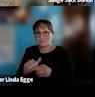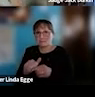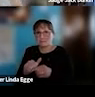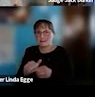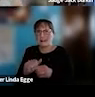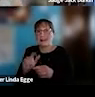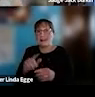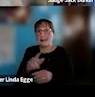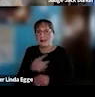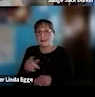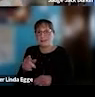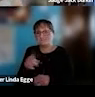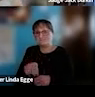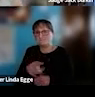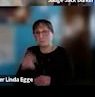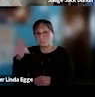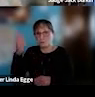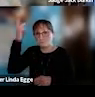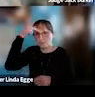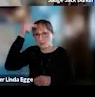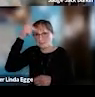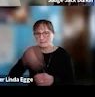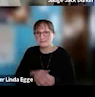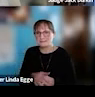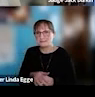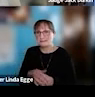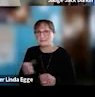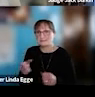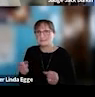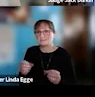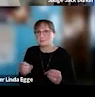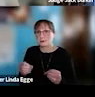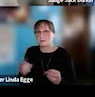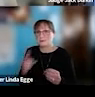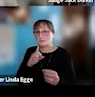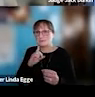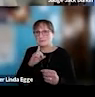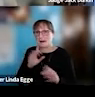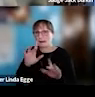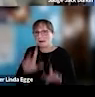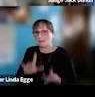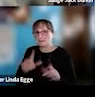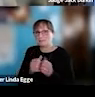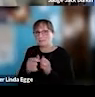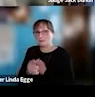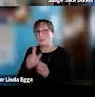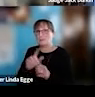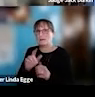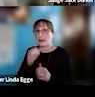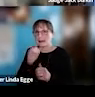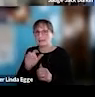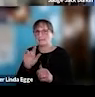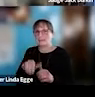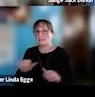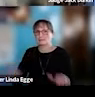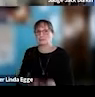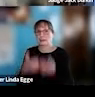those philosophies. So I empathize with you and that challenge.